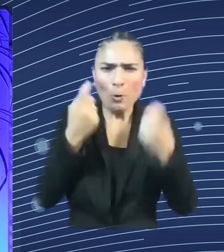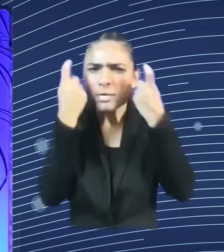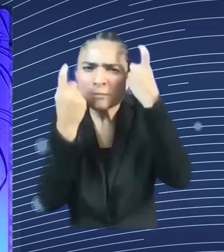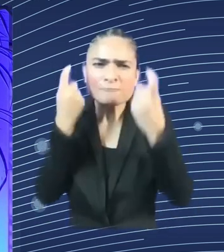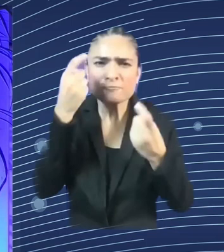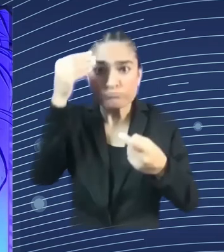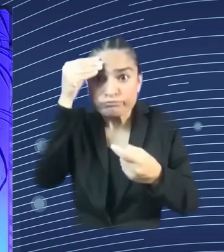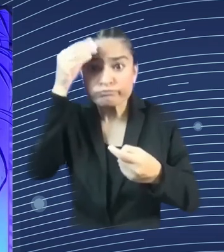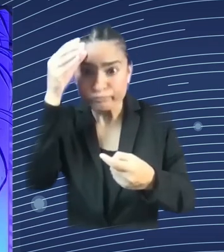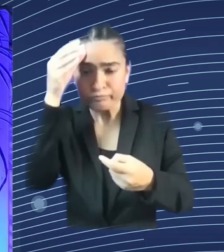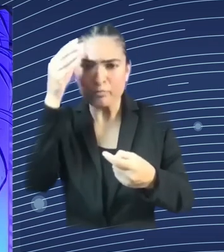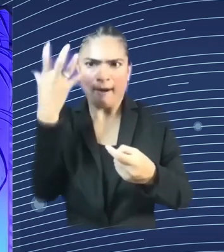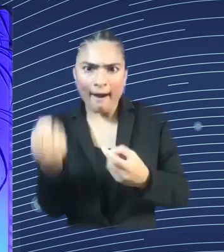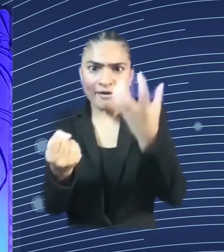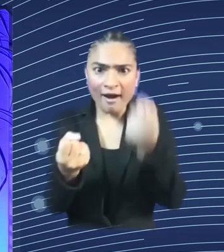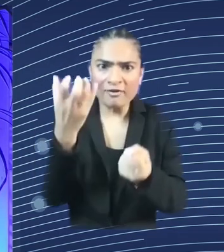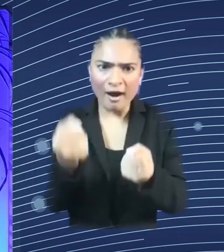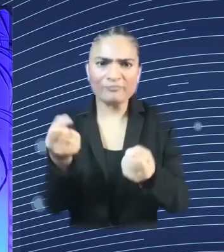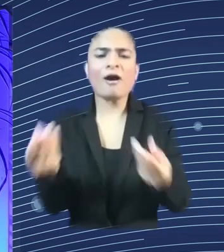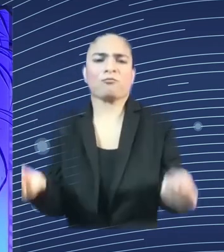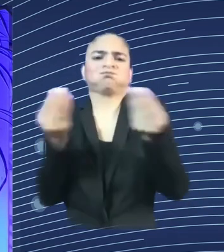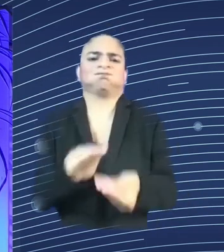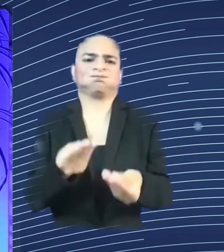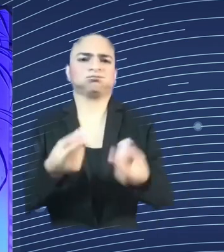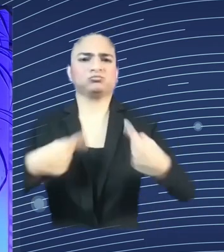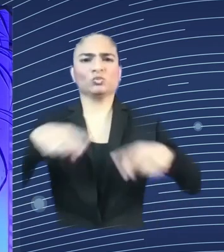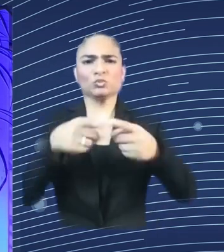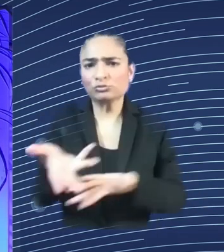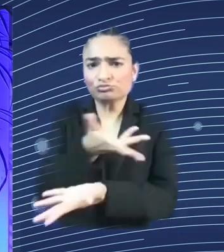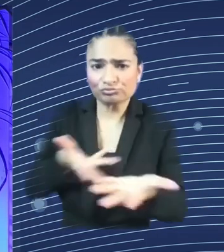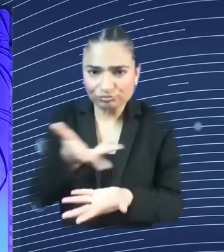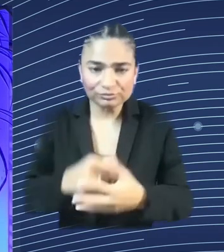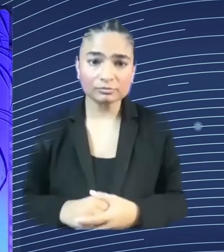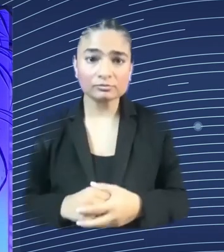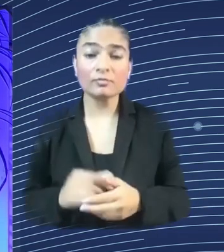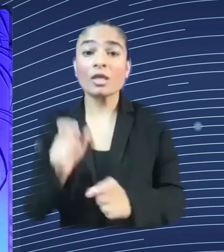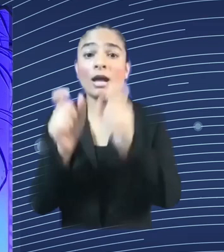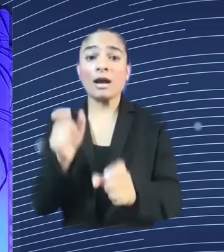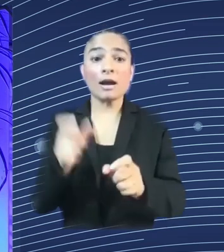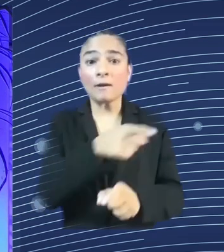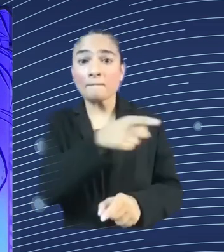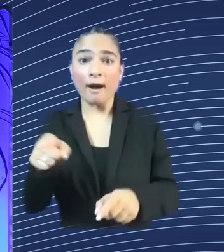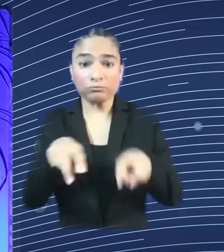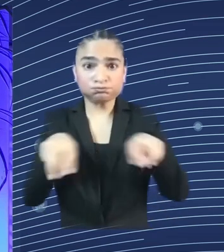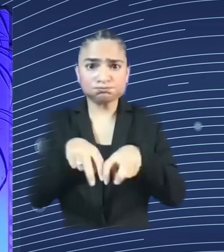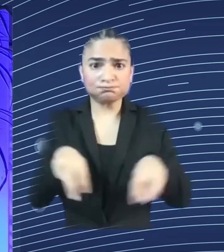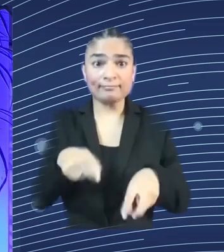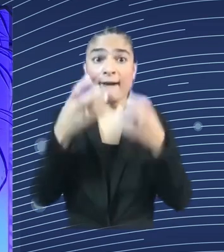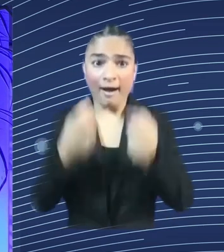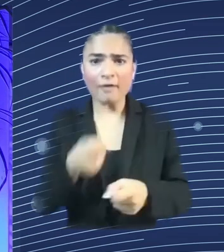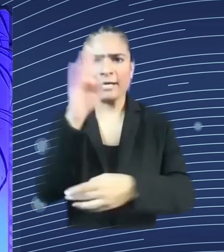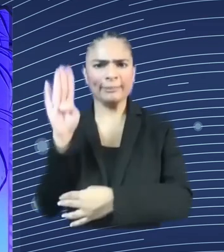Slido, then please do so, like the online audience. Perhaps at some point we can show the Slido QR